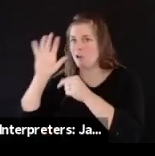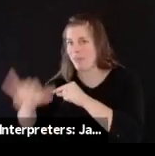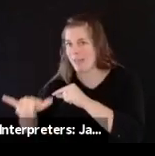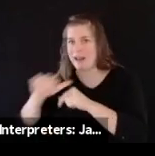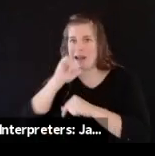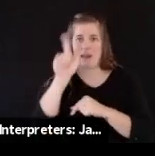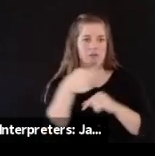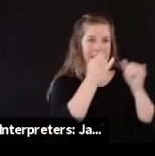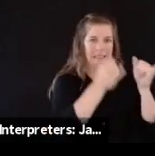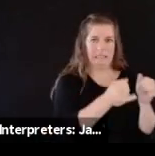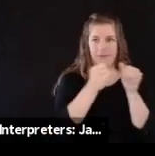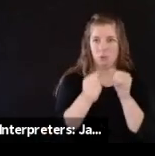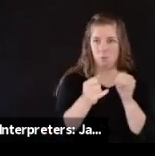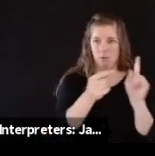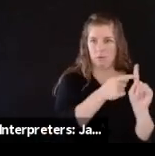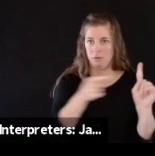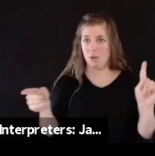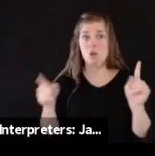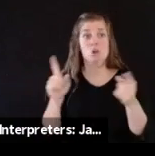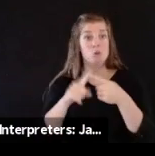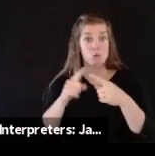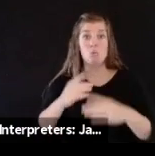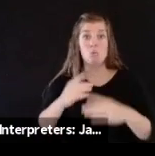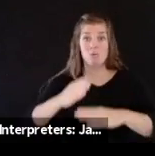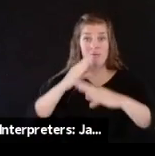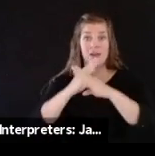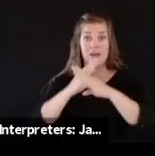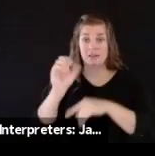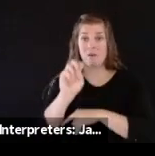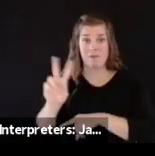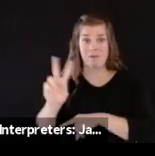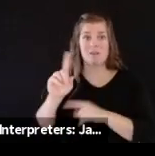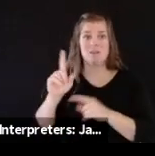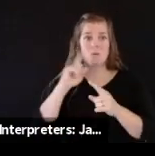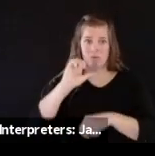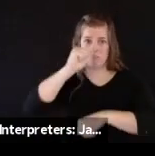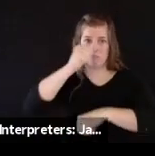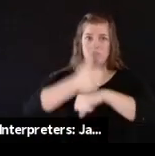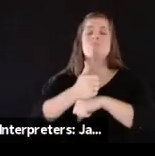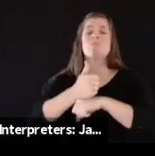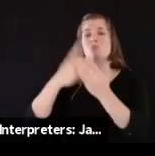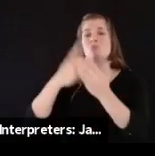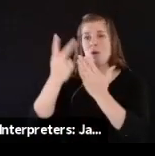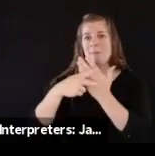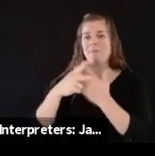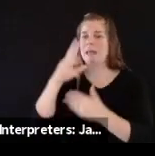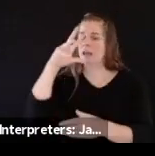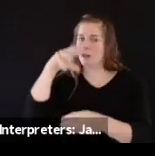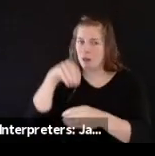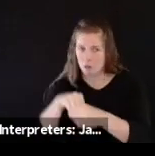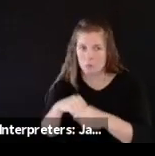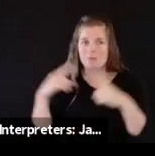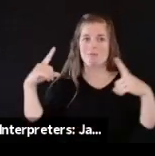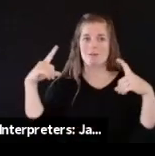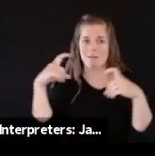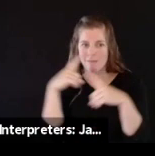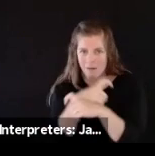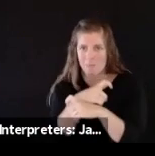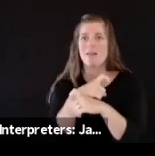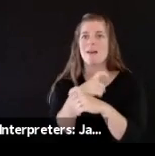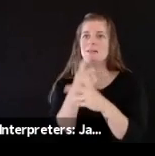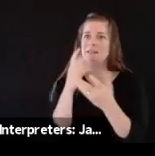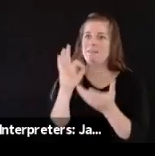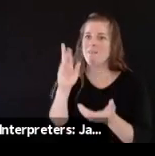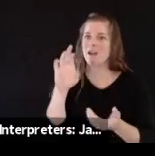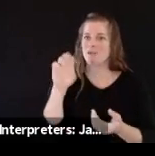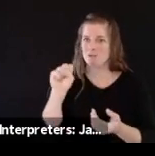prevent sexual violence, we must design and implement programming that considers the complex interplay of factors that support and